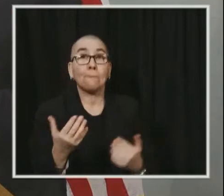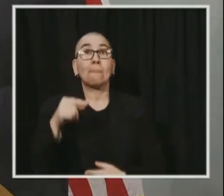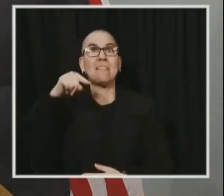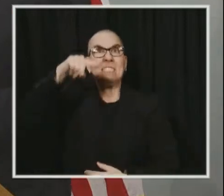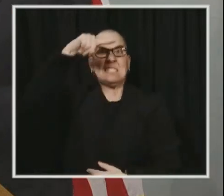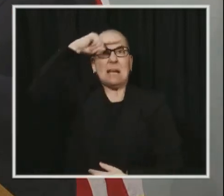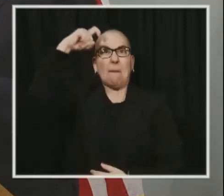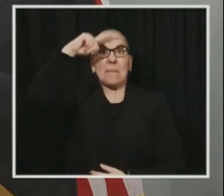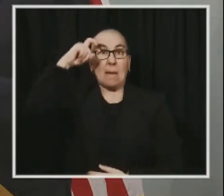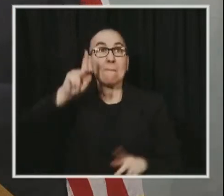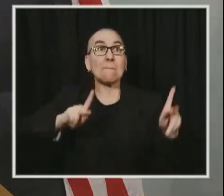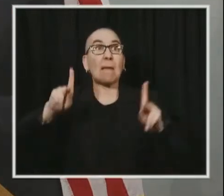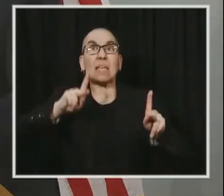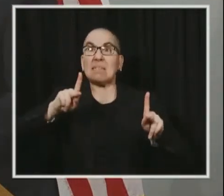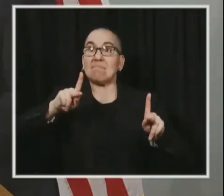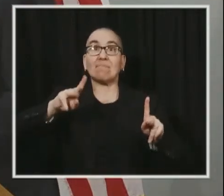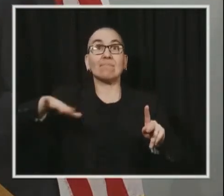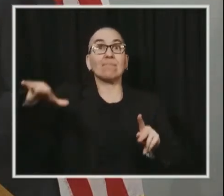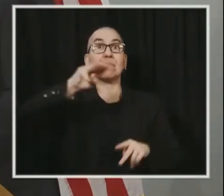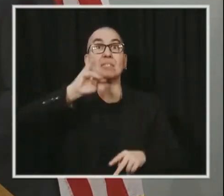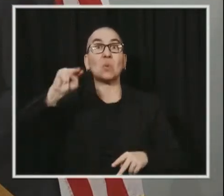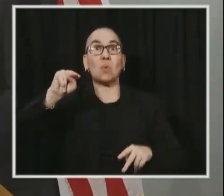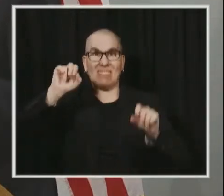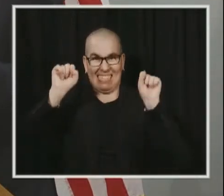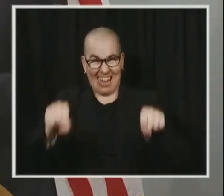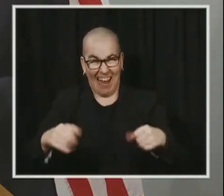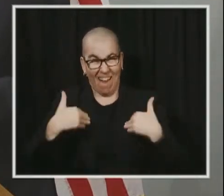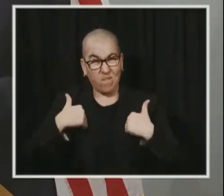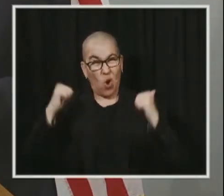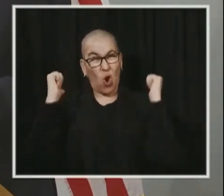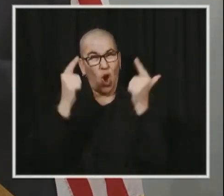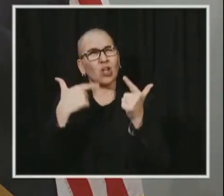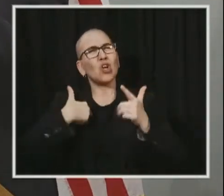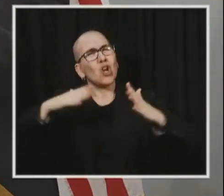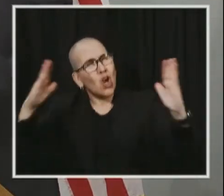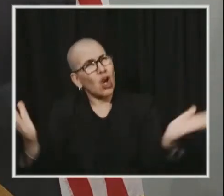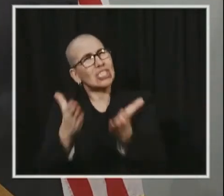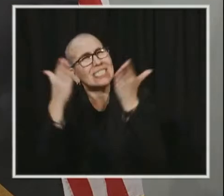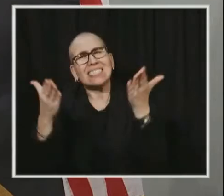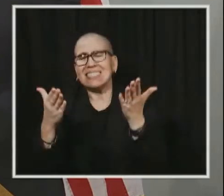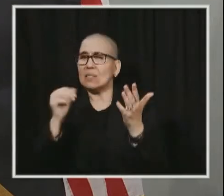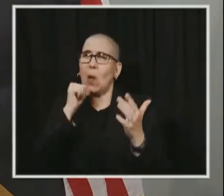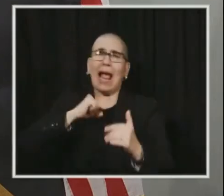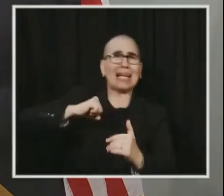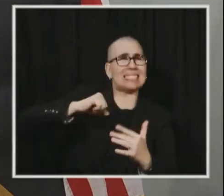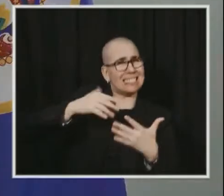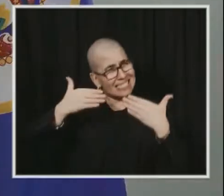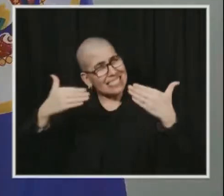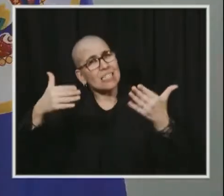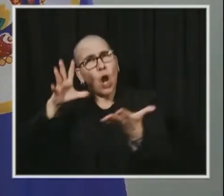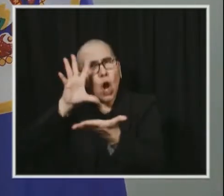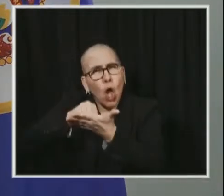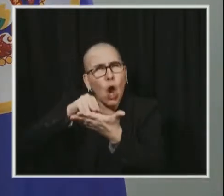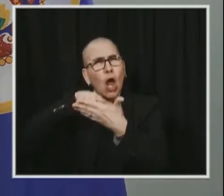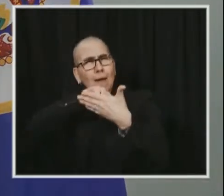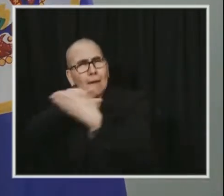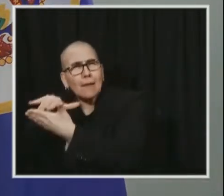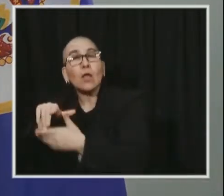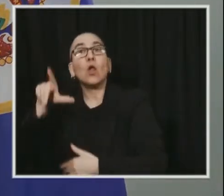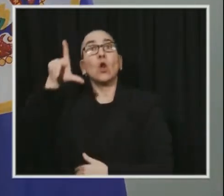be eligible and get their shot. I want to encourage you to do so. Please get information, and I think Lieutenant Governor stressed on this. Go